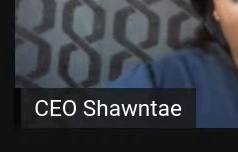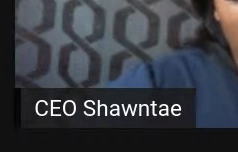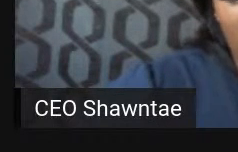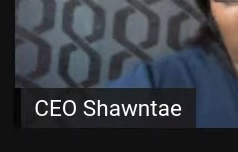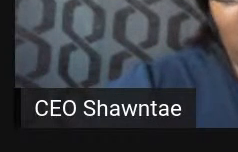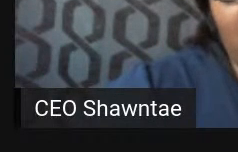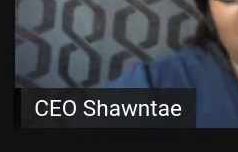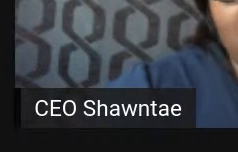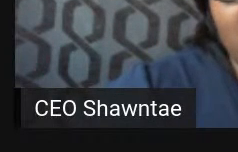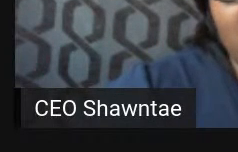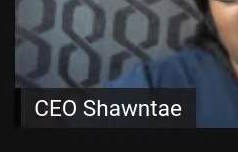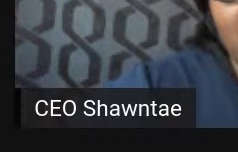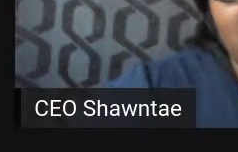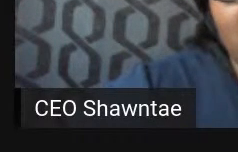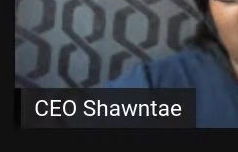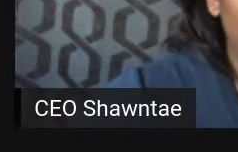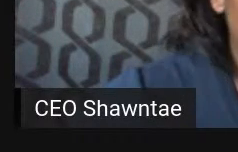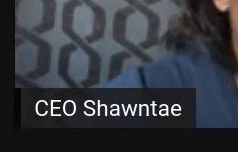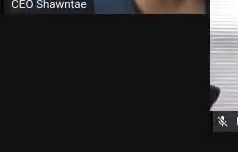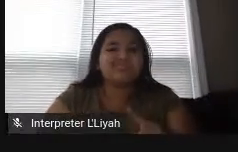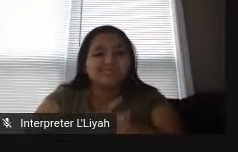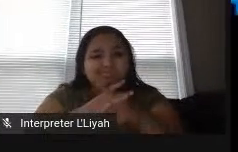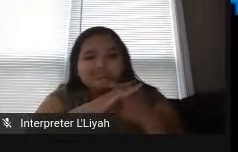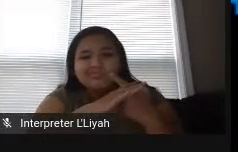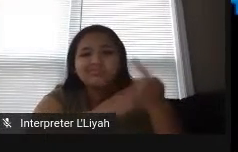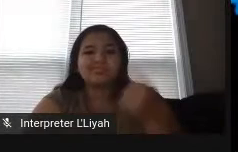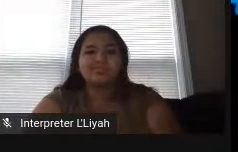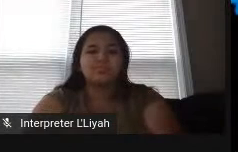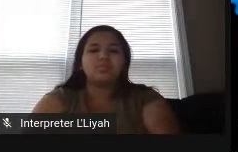504s. So, let's jump into it.